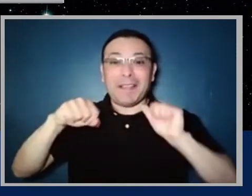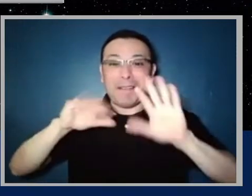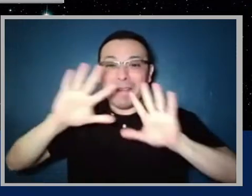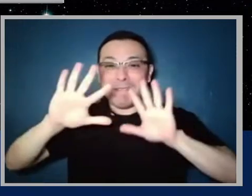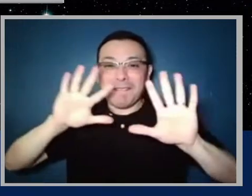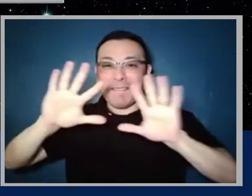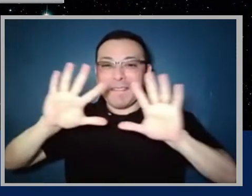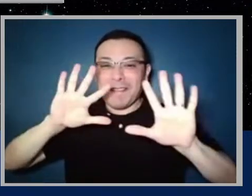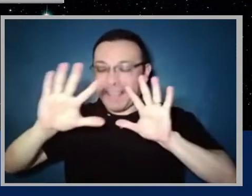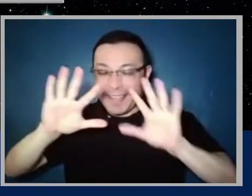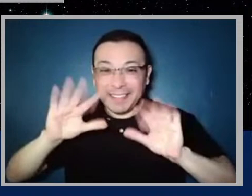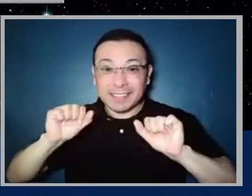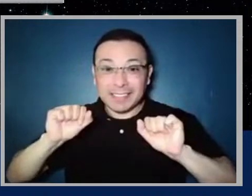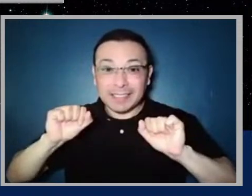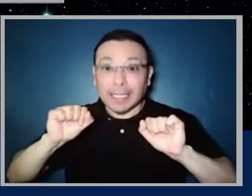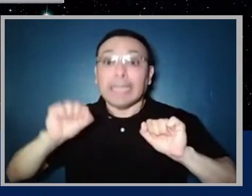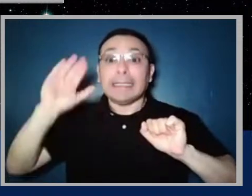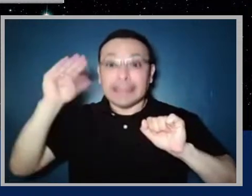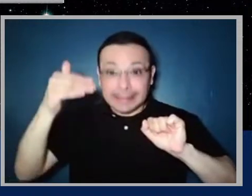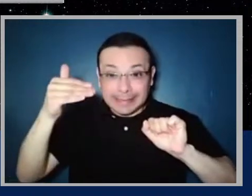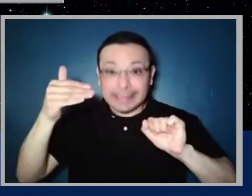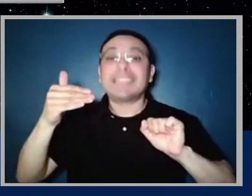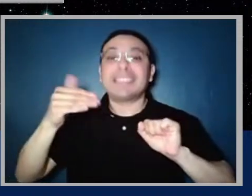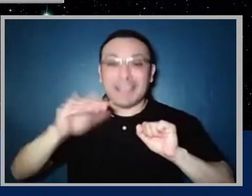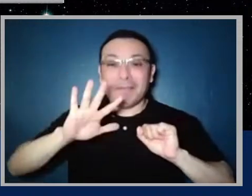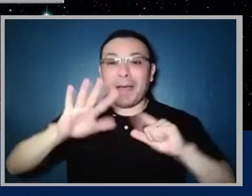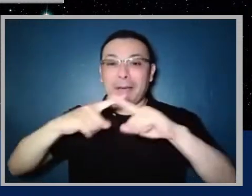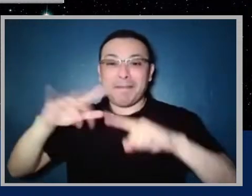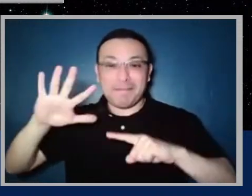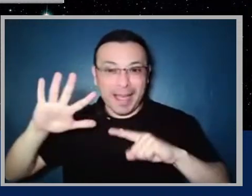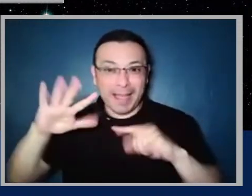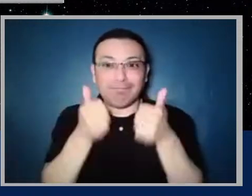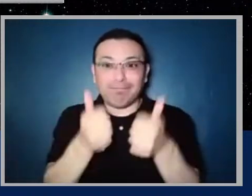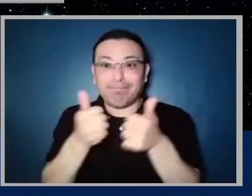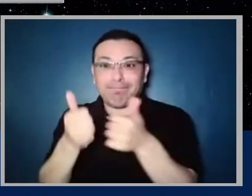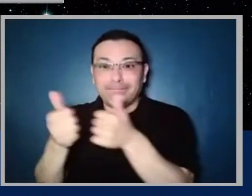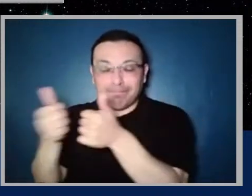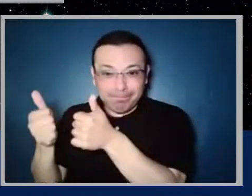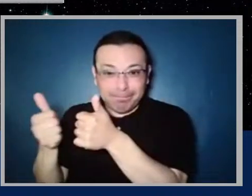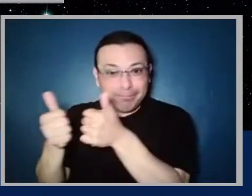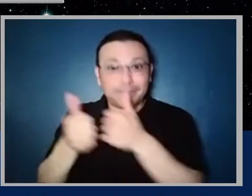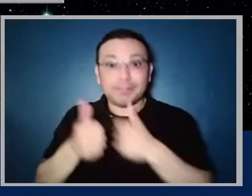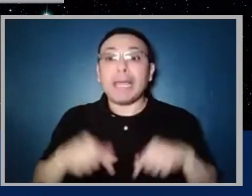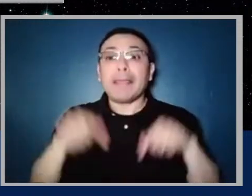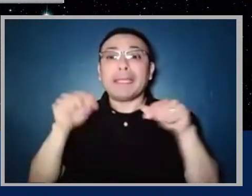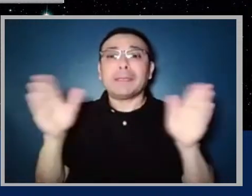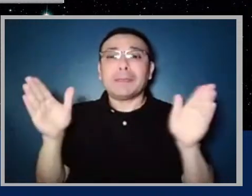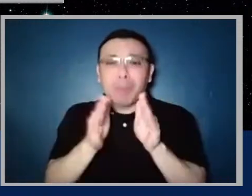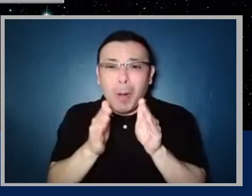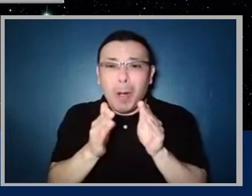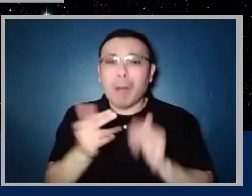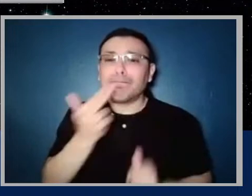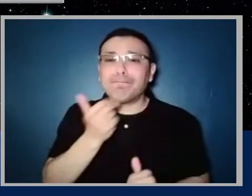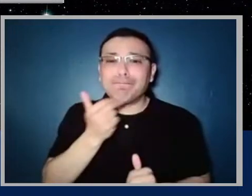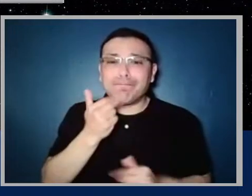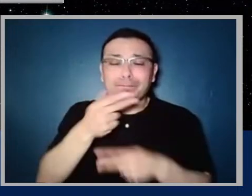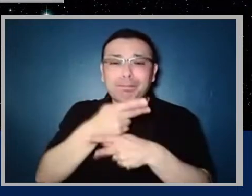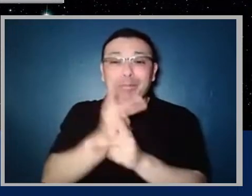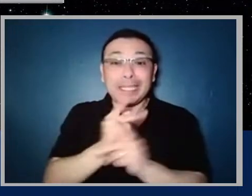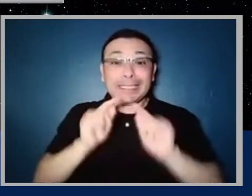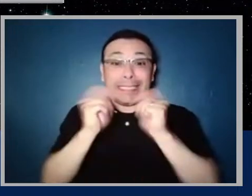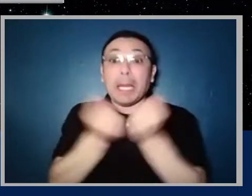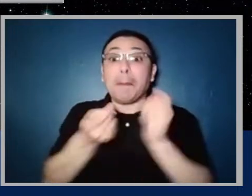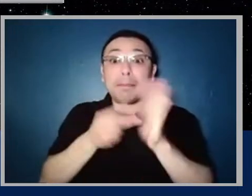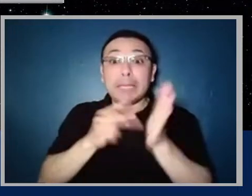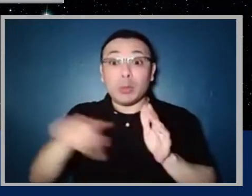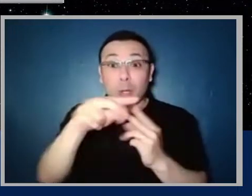It looks like we've got lots of 5x5s in chat over there. Our production team is so small, we actually ask our viewers to help us out